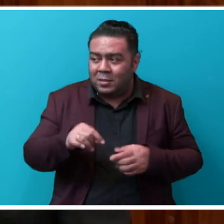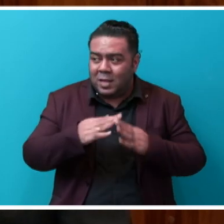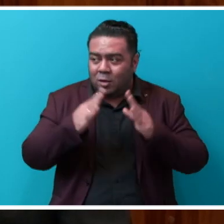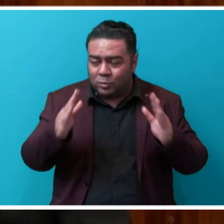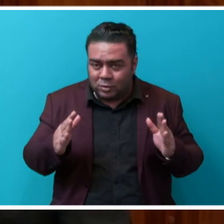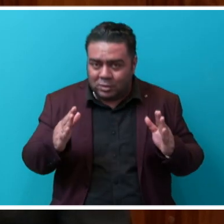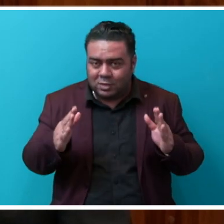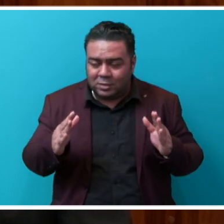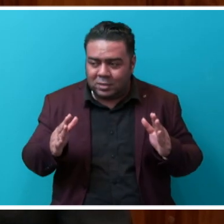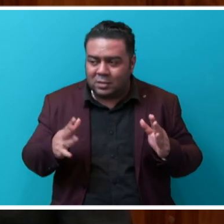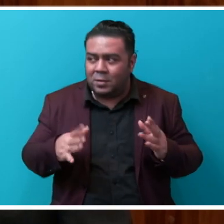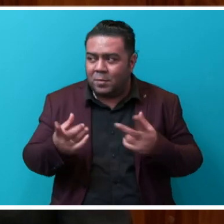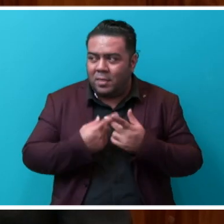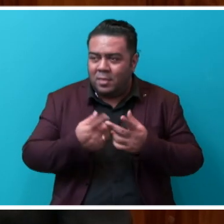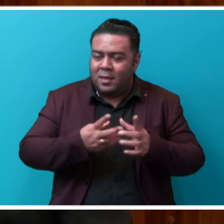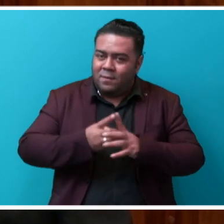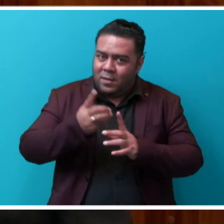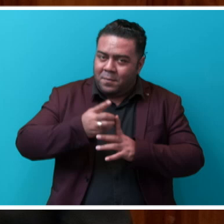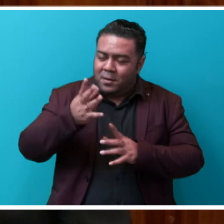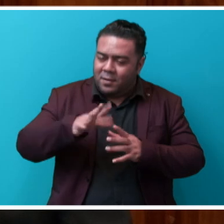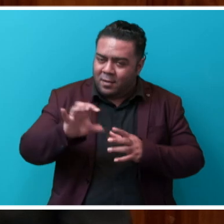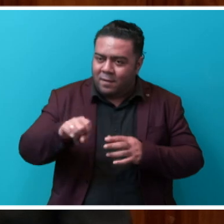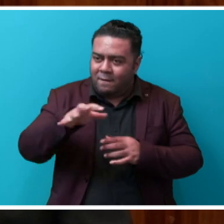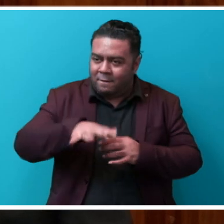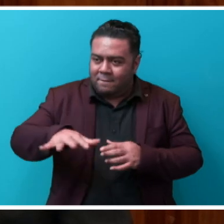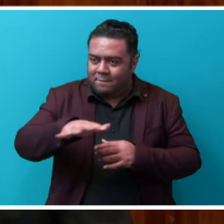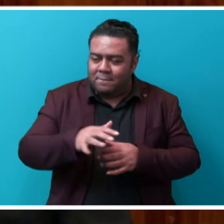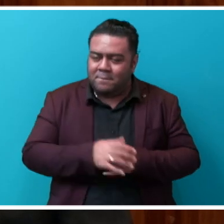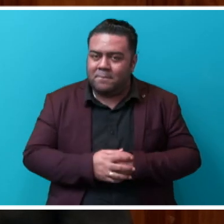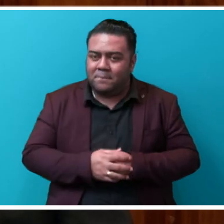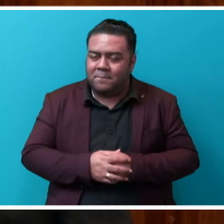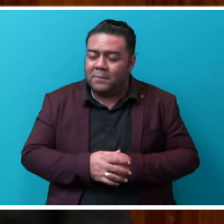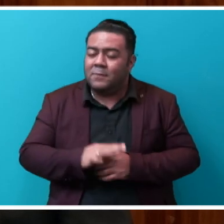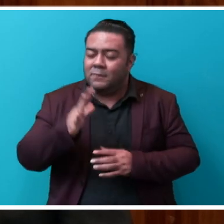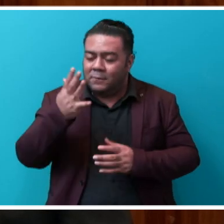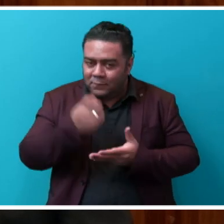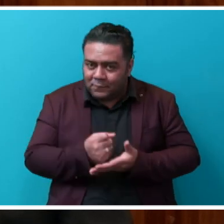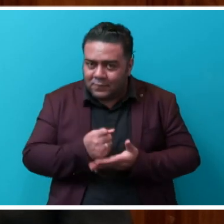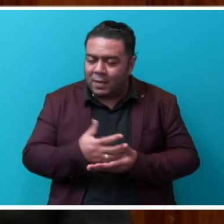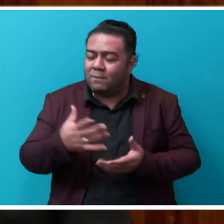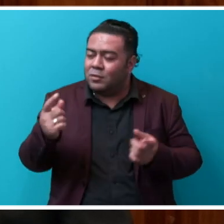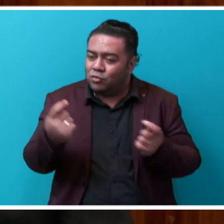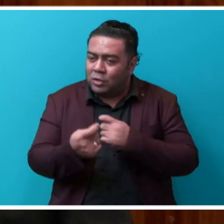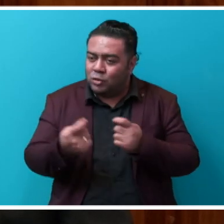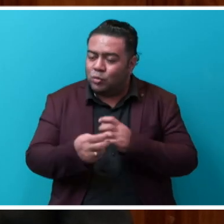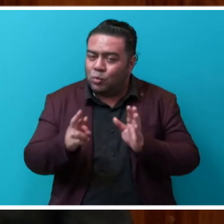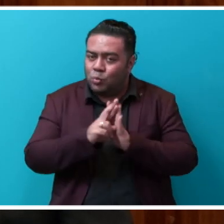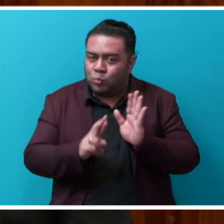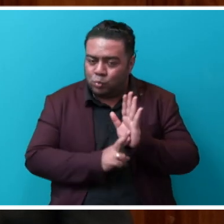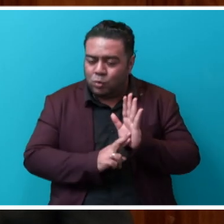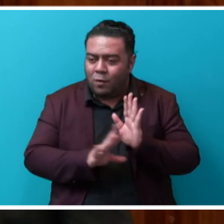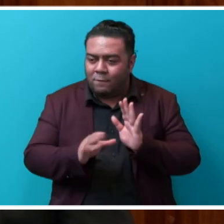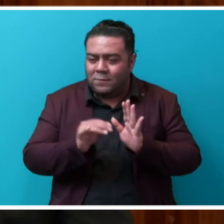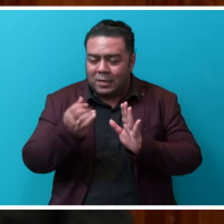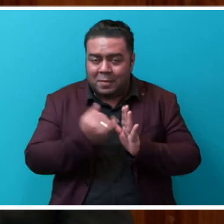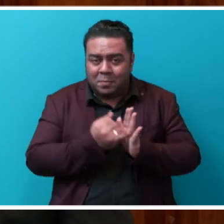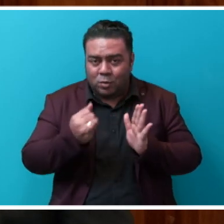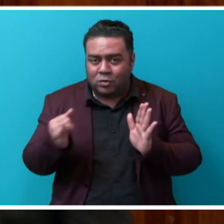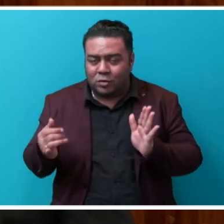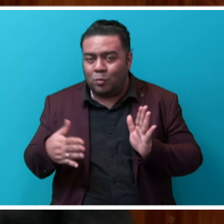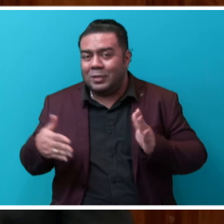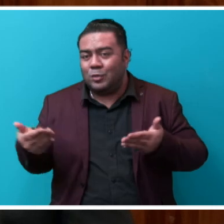other developments that are in train. Of course, changes to the rules of immigration that were introduced